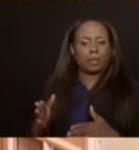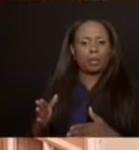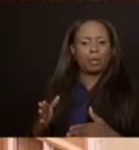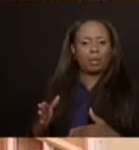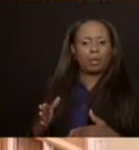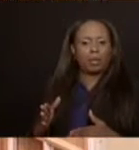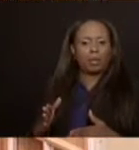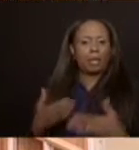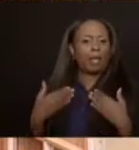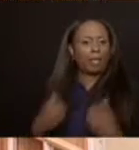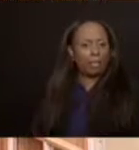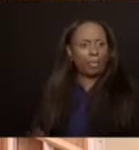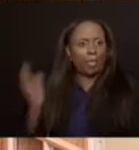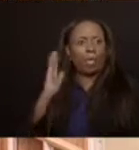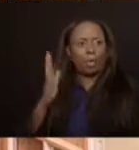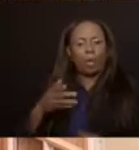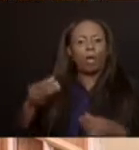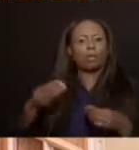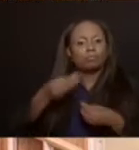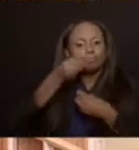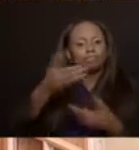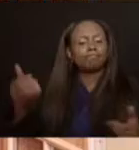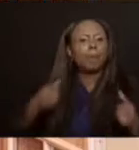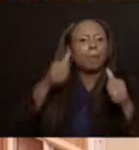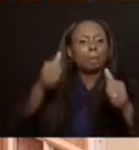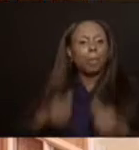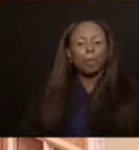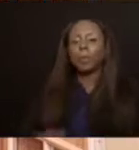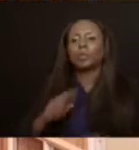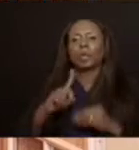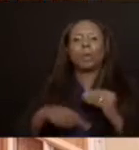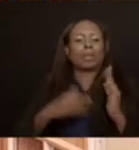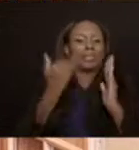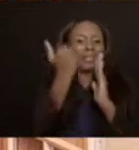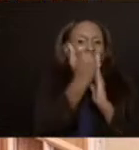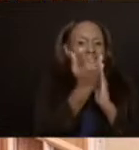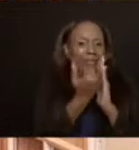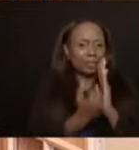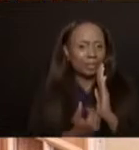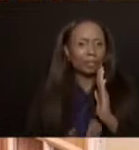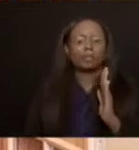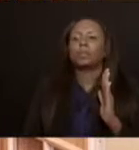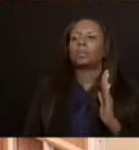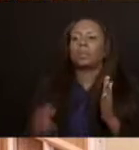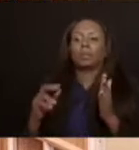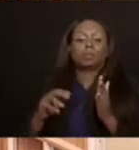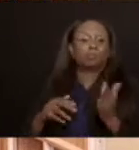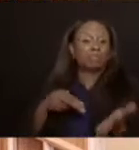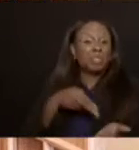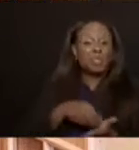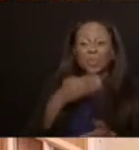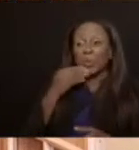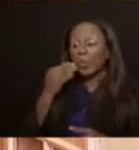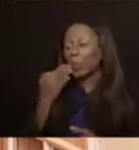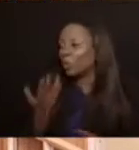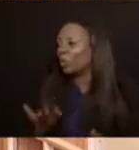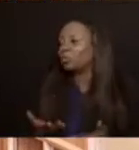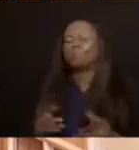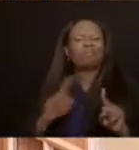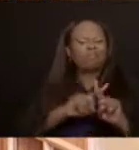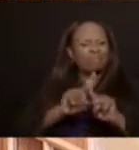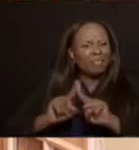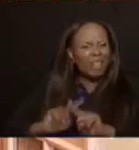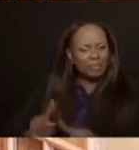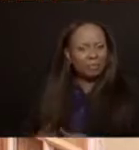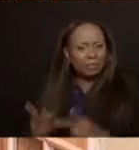the healthcare institutions, as I said, as well as the nursing homes, so that it applies to all private and public.